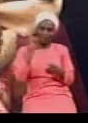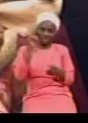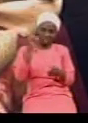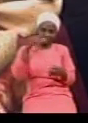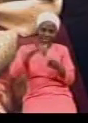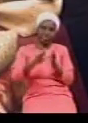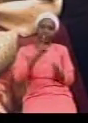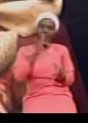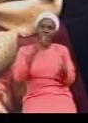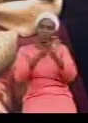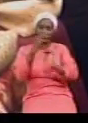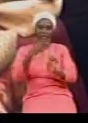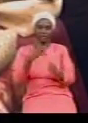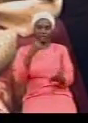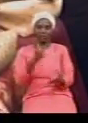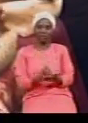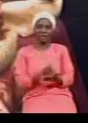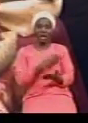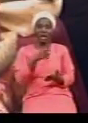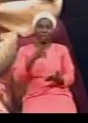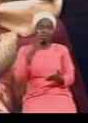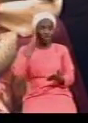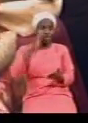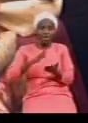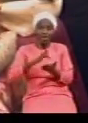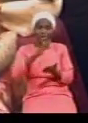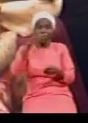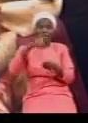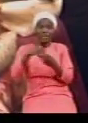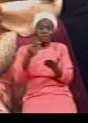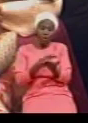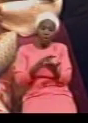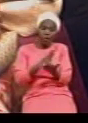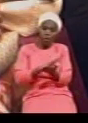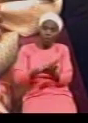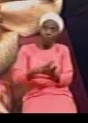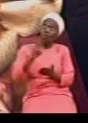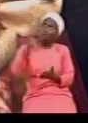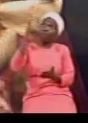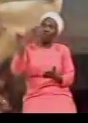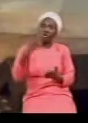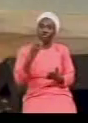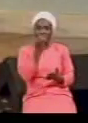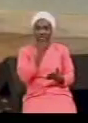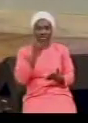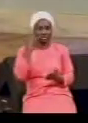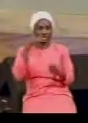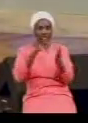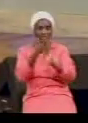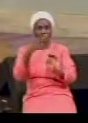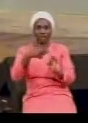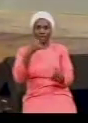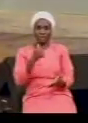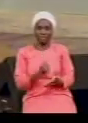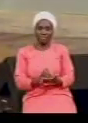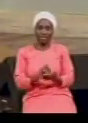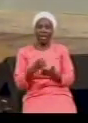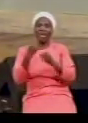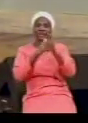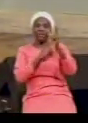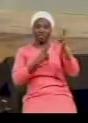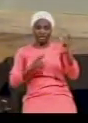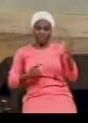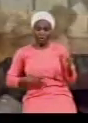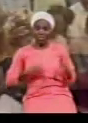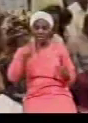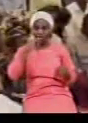shall glory in the Holy One of Israel. The Lord is going with